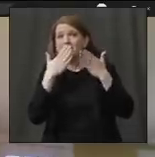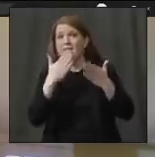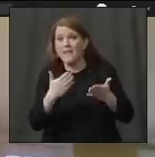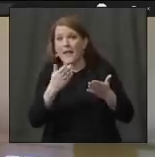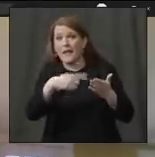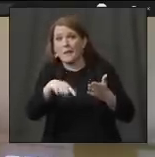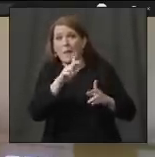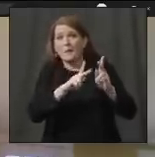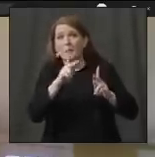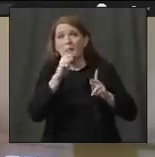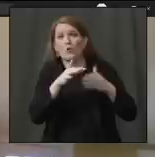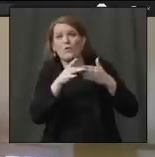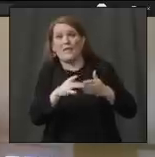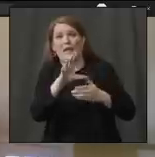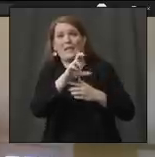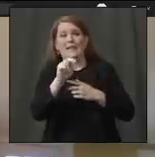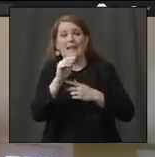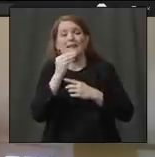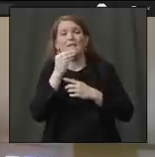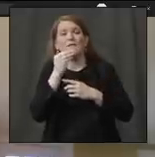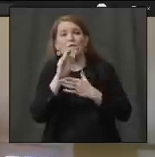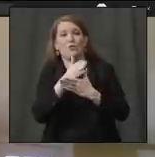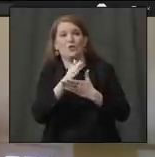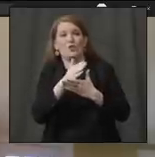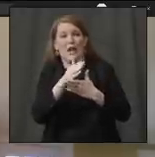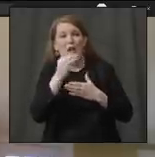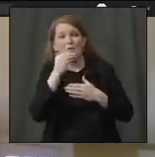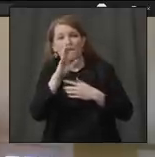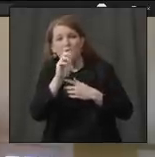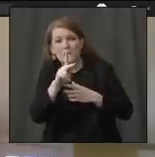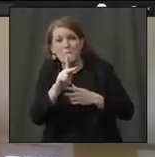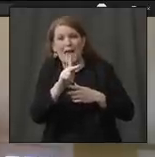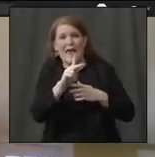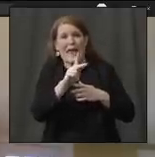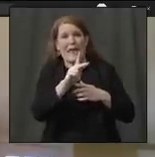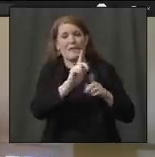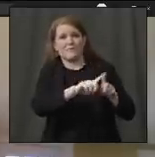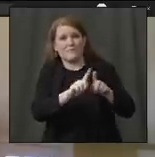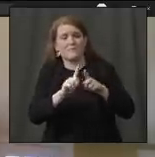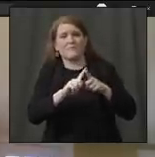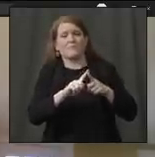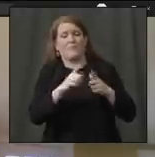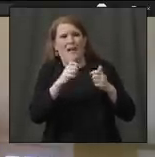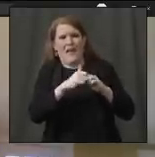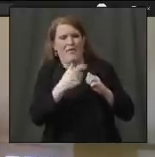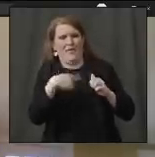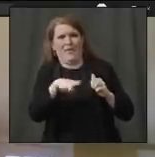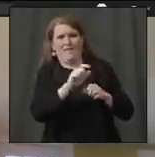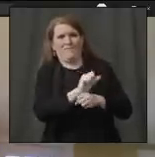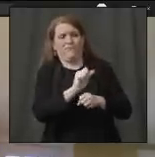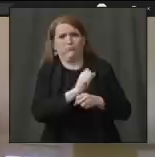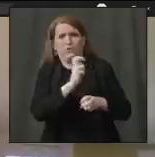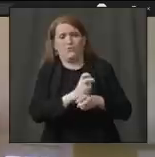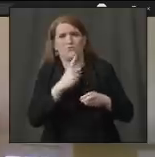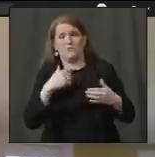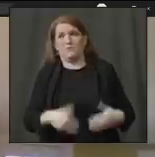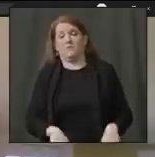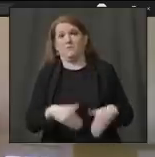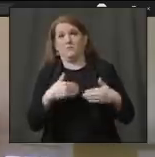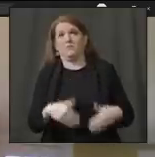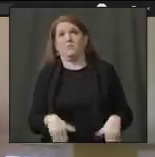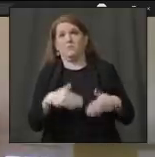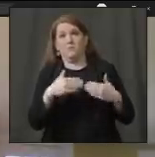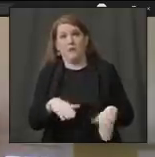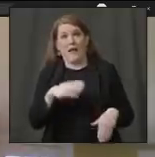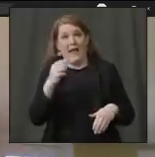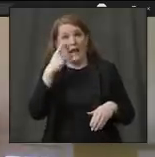Bank distribution efforts. I also was at the regional market a couple of weeks ago with the Lieutenant Governor and seeing firsthand how many families were